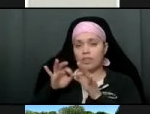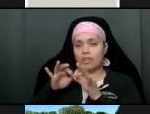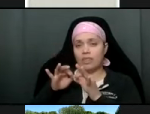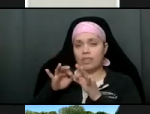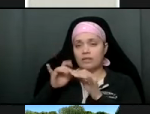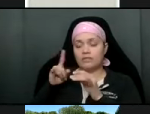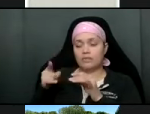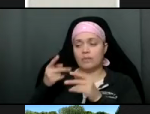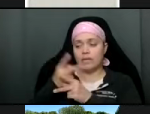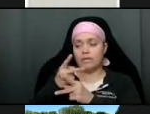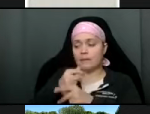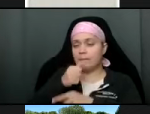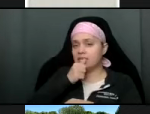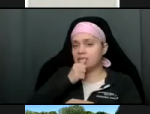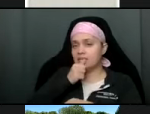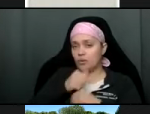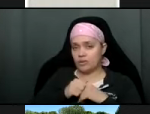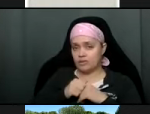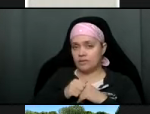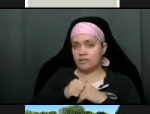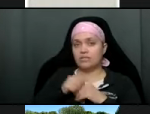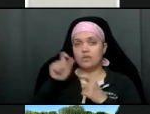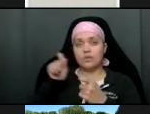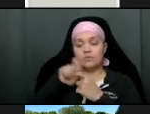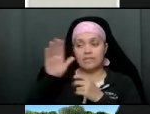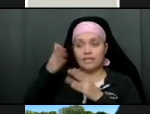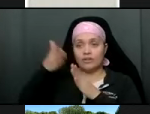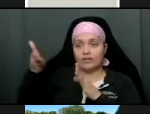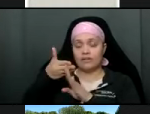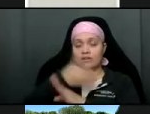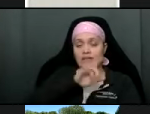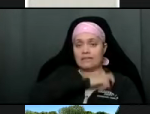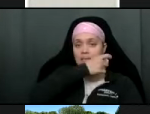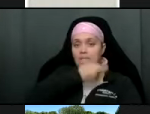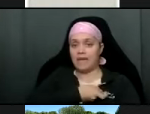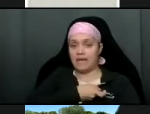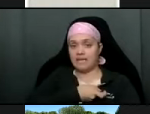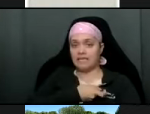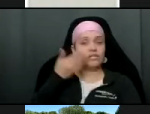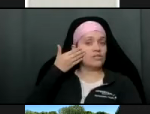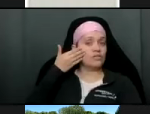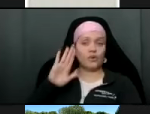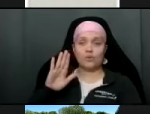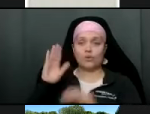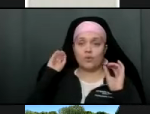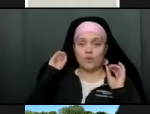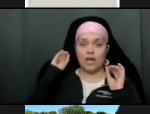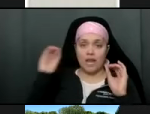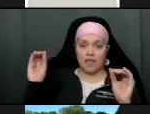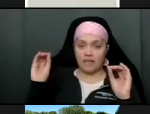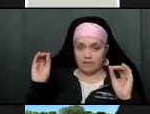it a secret. So especially their neighbors, the Spanish, don't know.